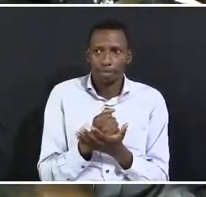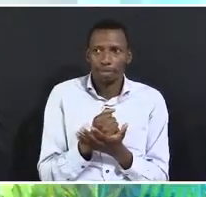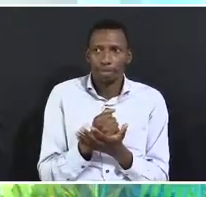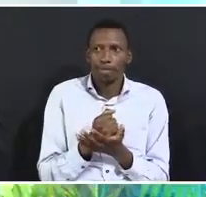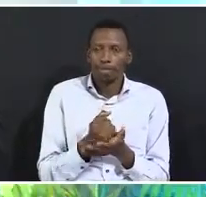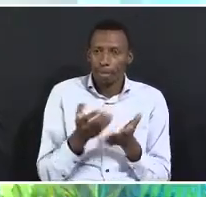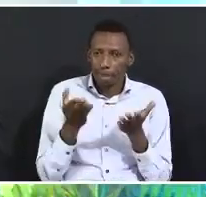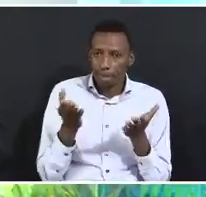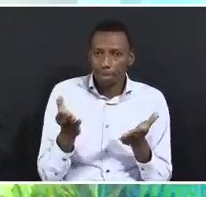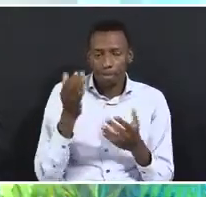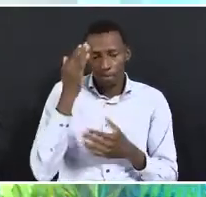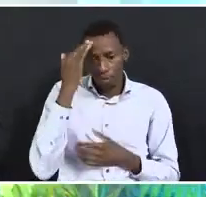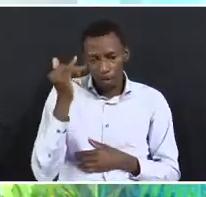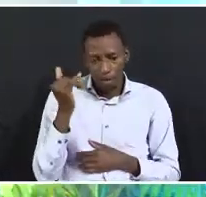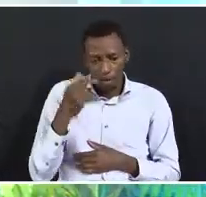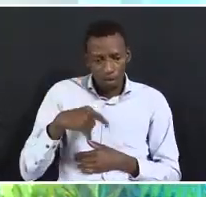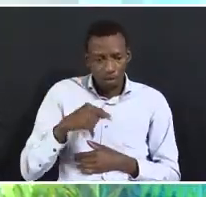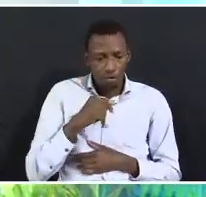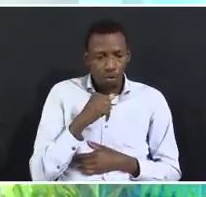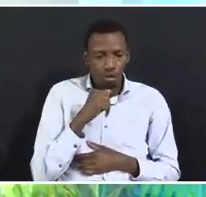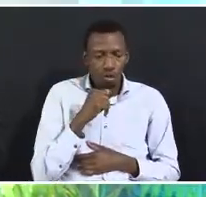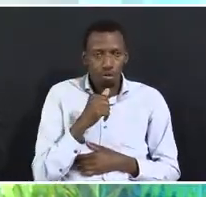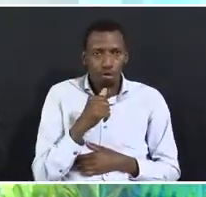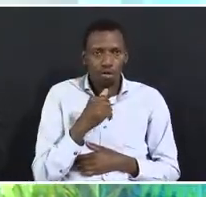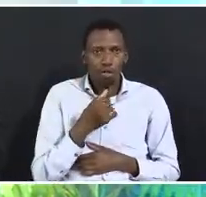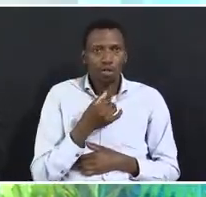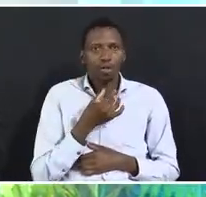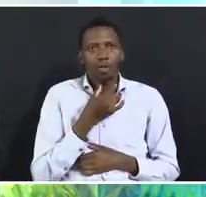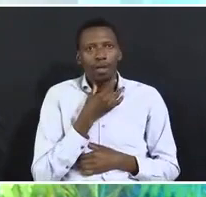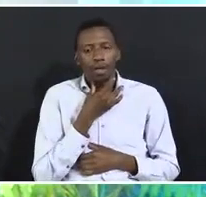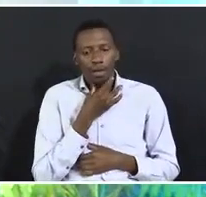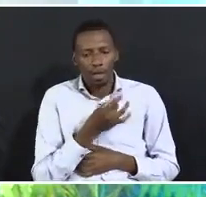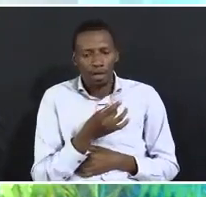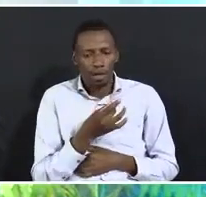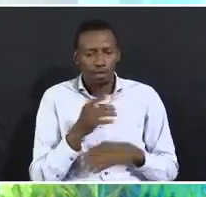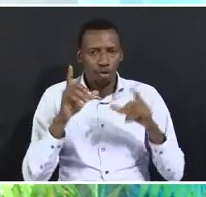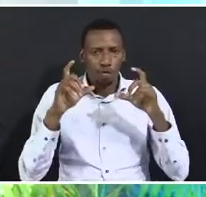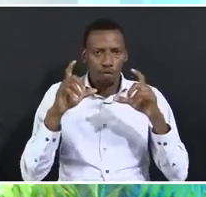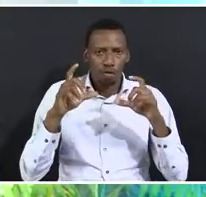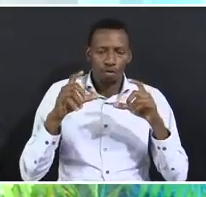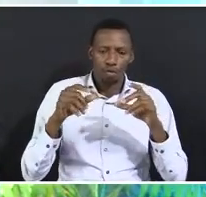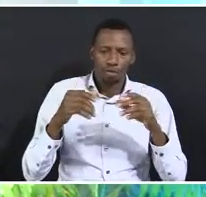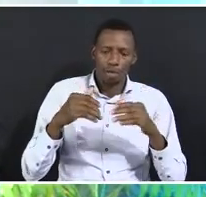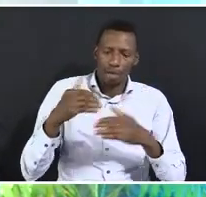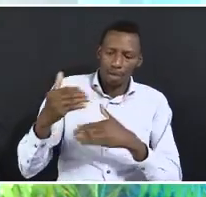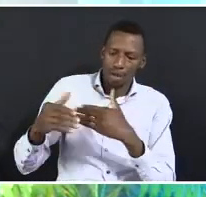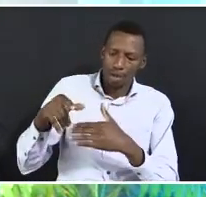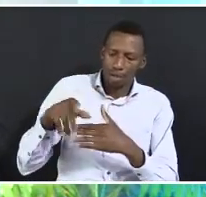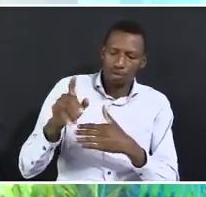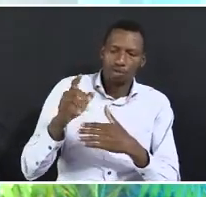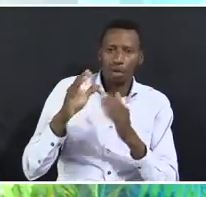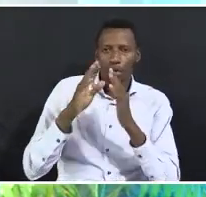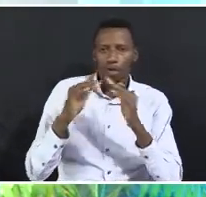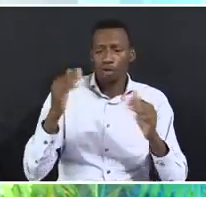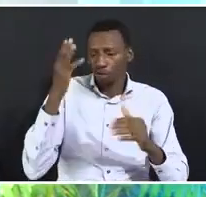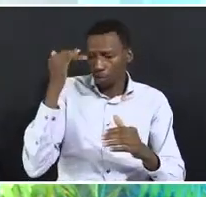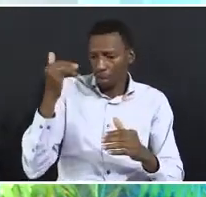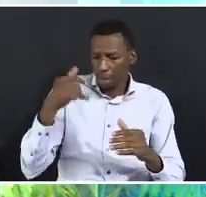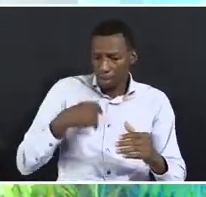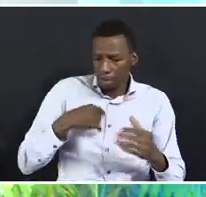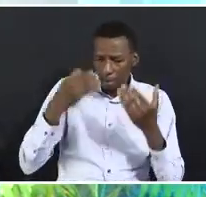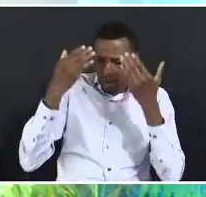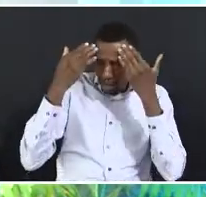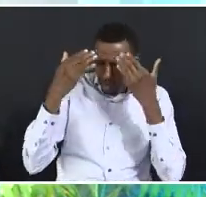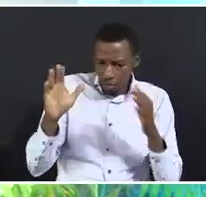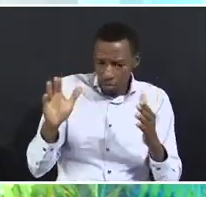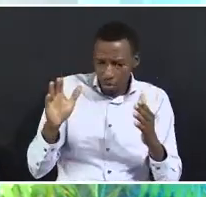This is why we don't like taking photo even next to your house. Because I don't know the source of the money